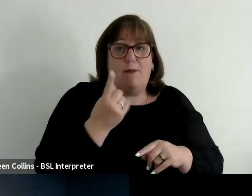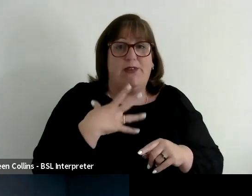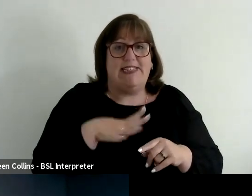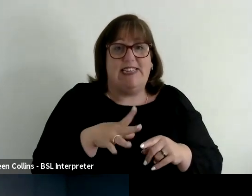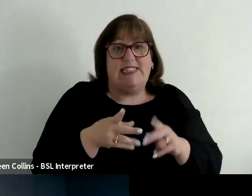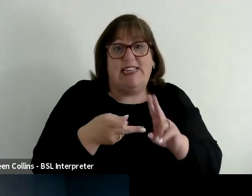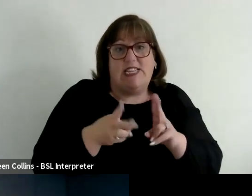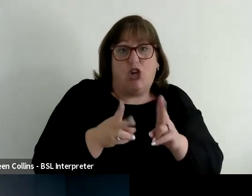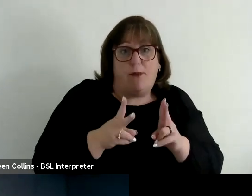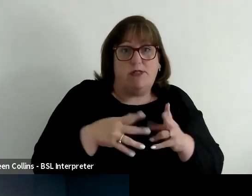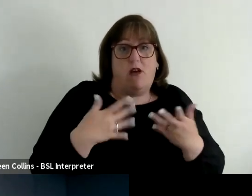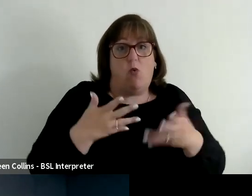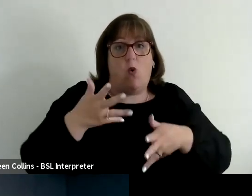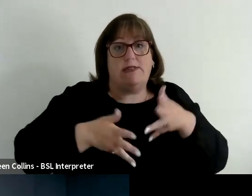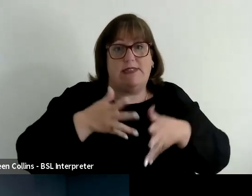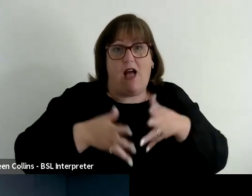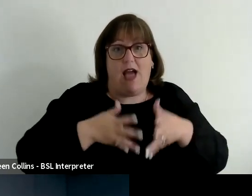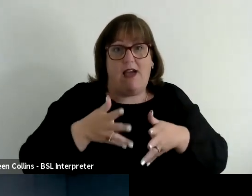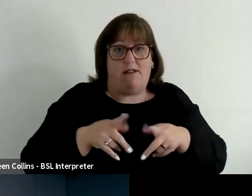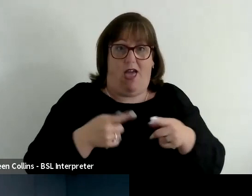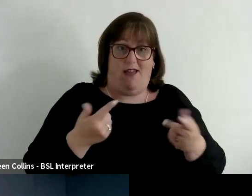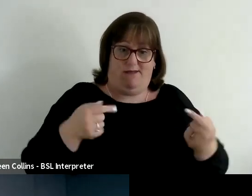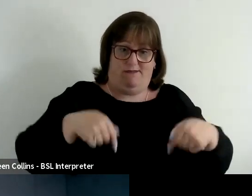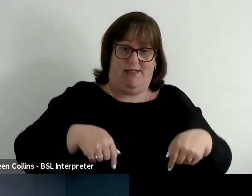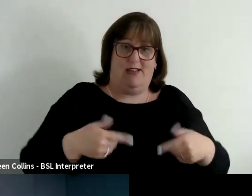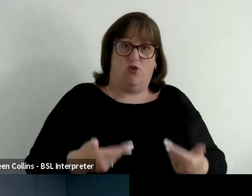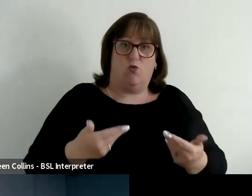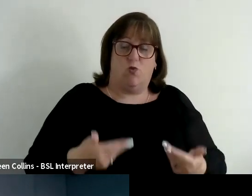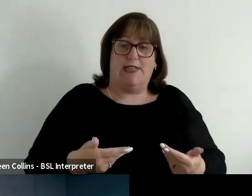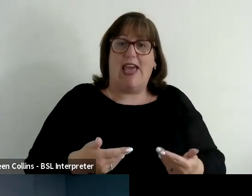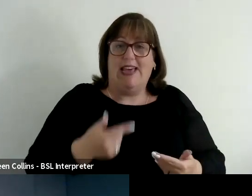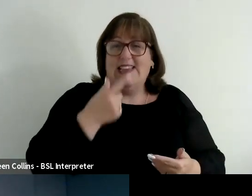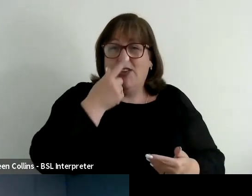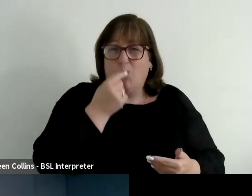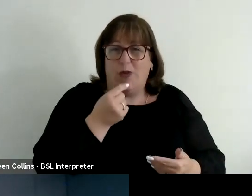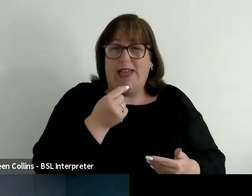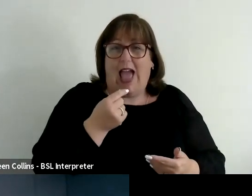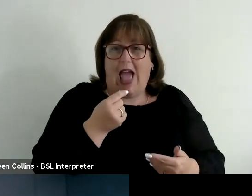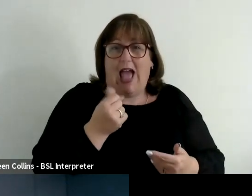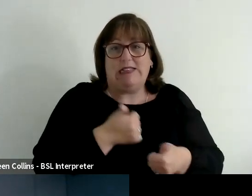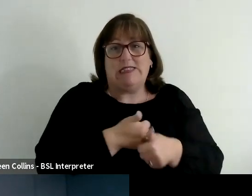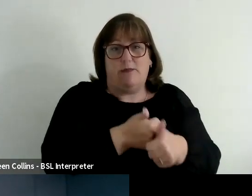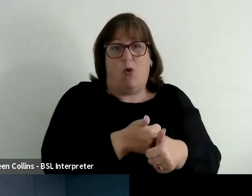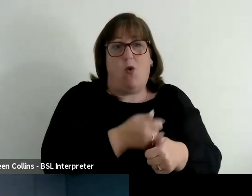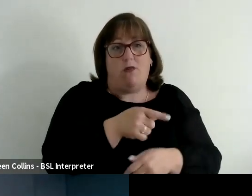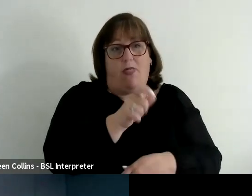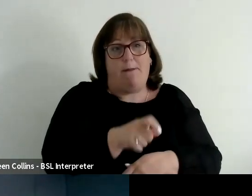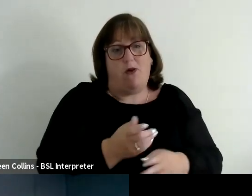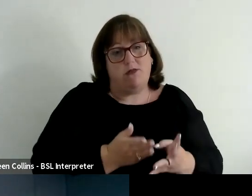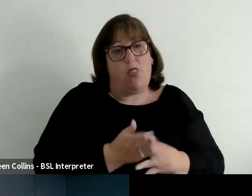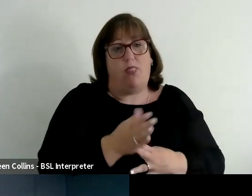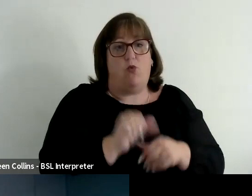lovely signer, as we have here, we can find a way to support that person through the